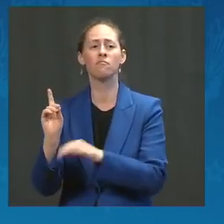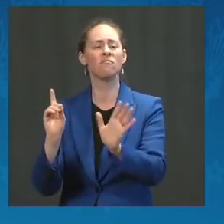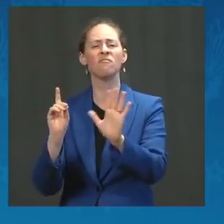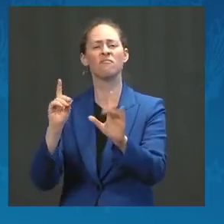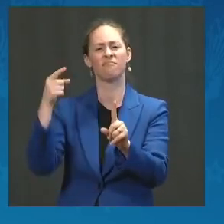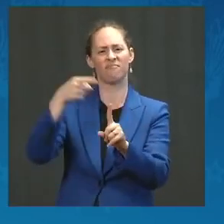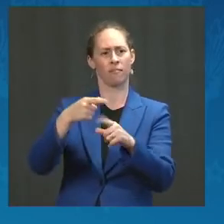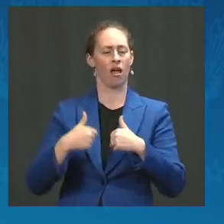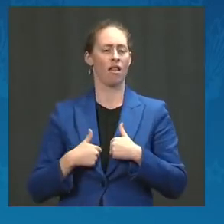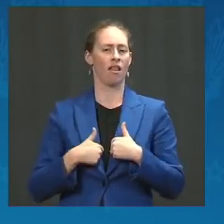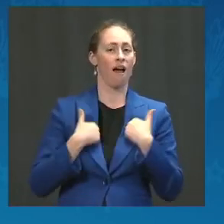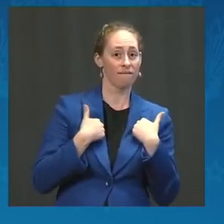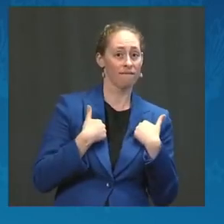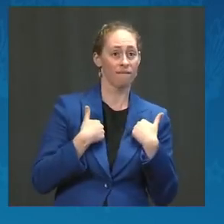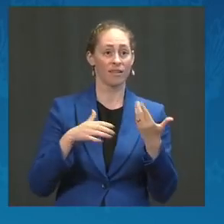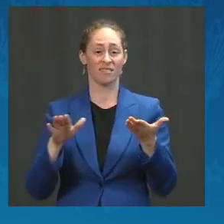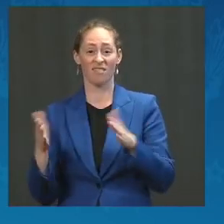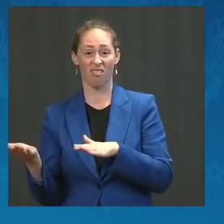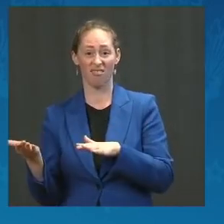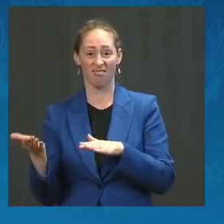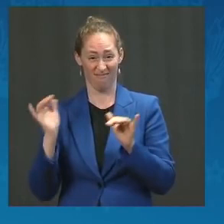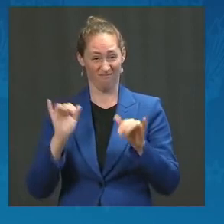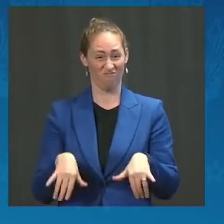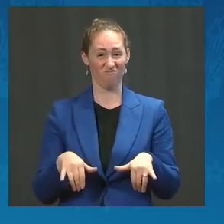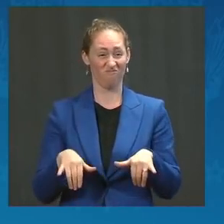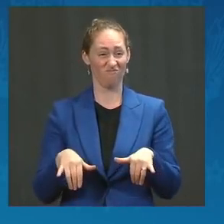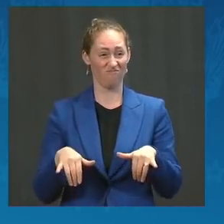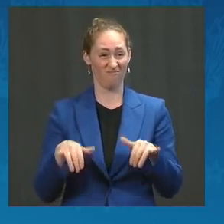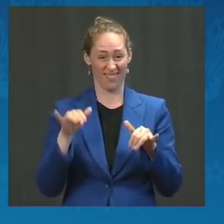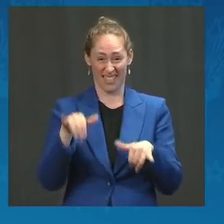about life and death. That's what it's about.